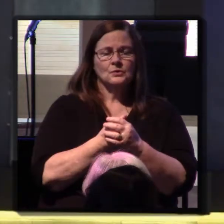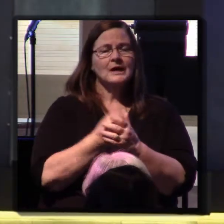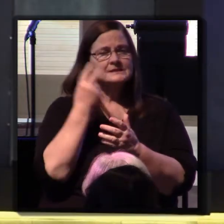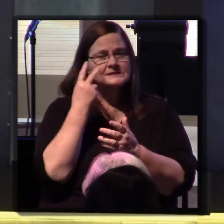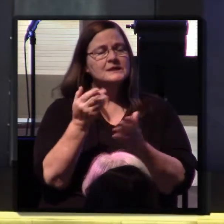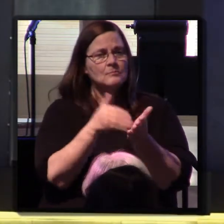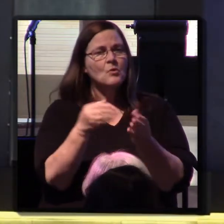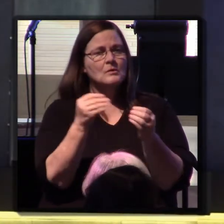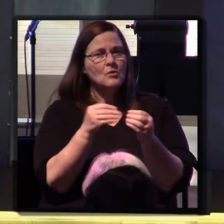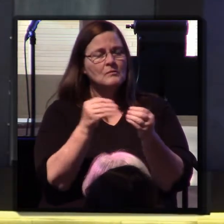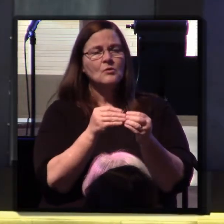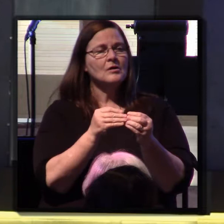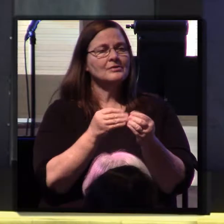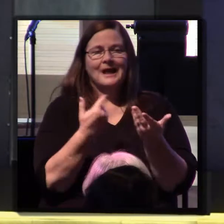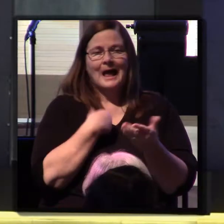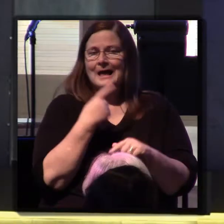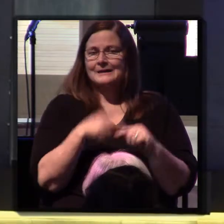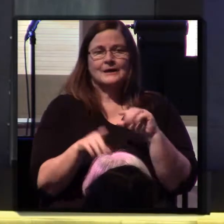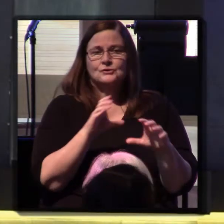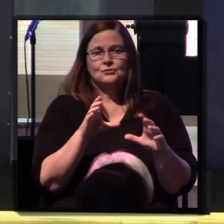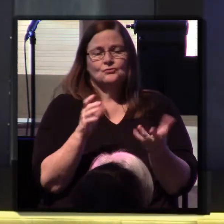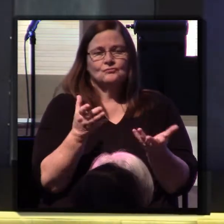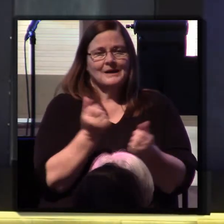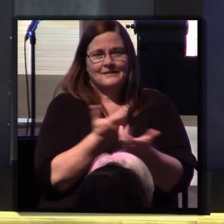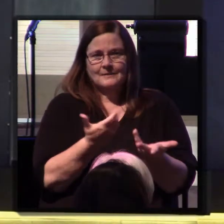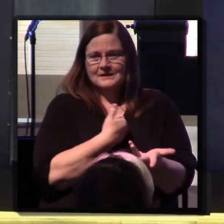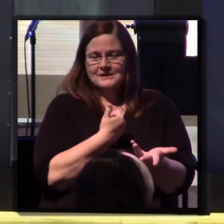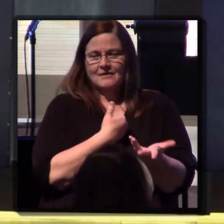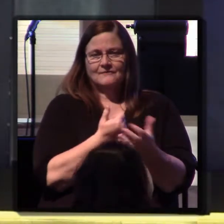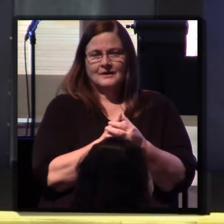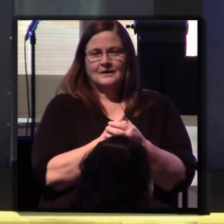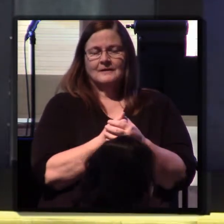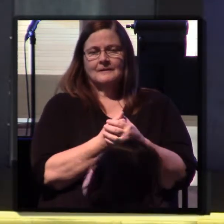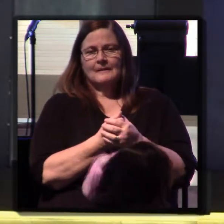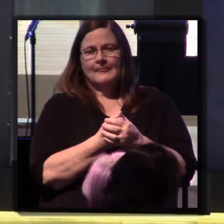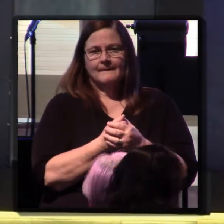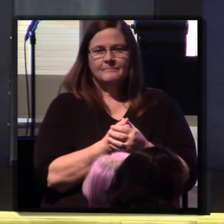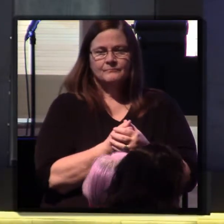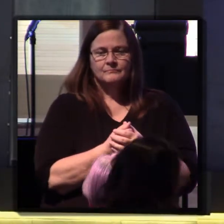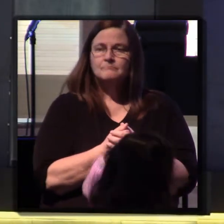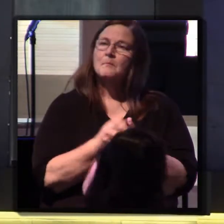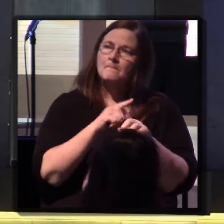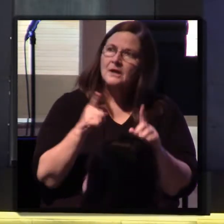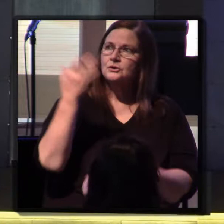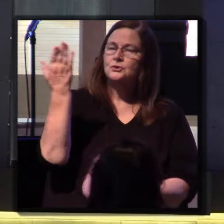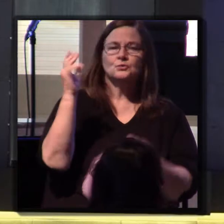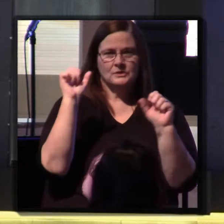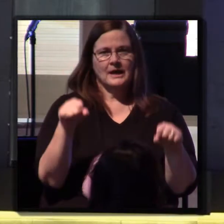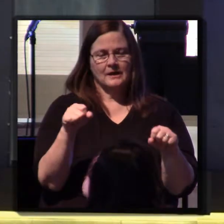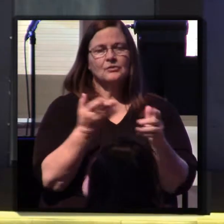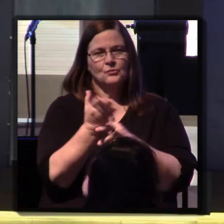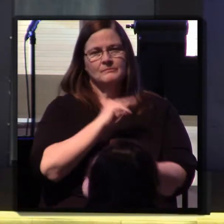that separates me from you. I see more and more that there's nothing I can do and nothing anyone else can